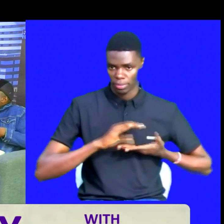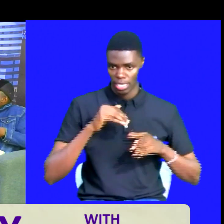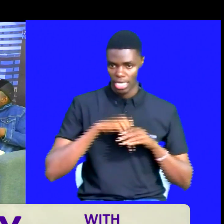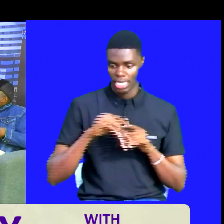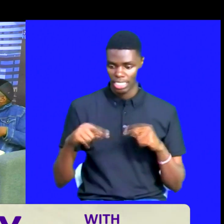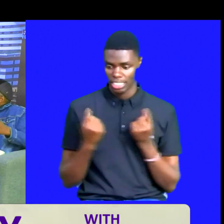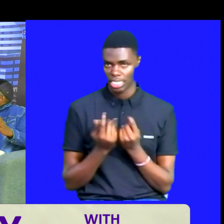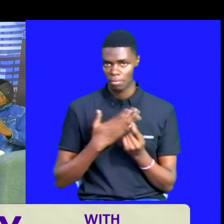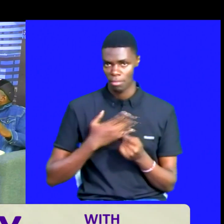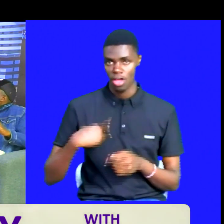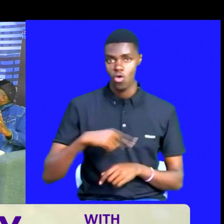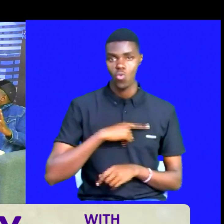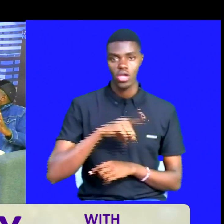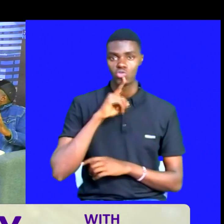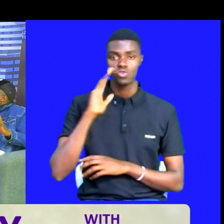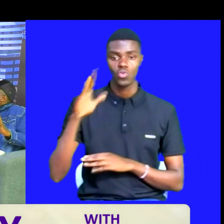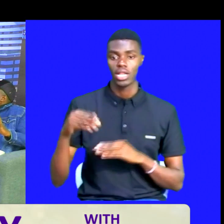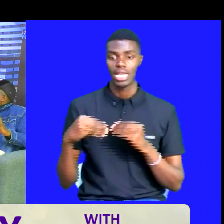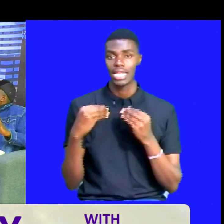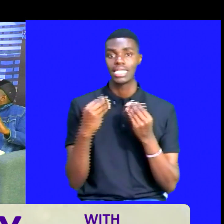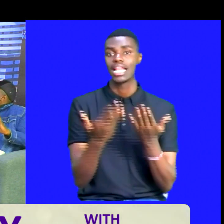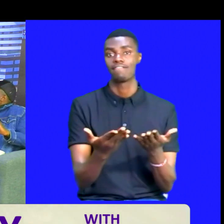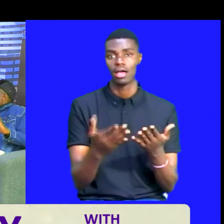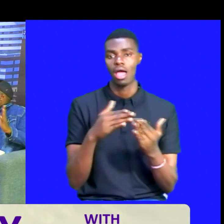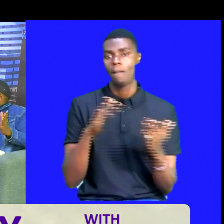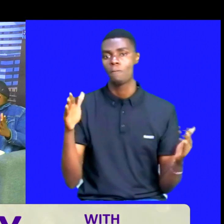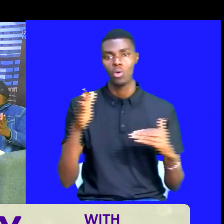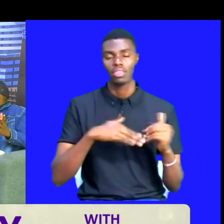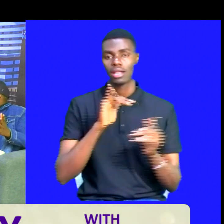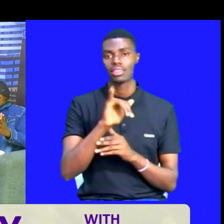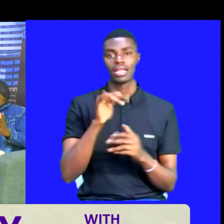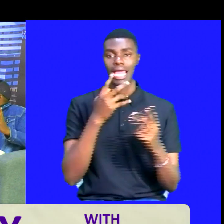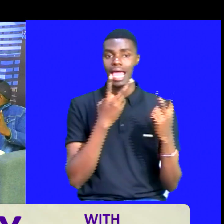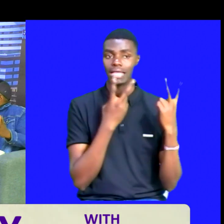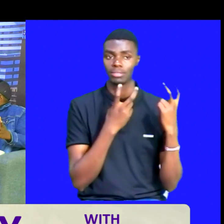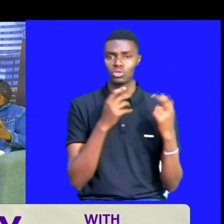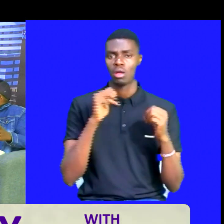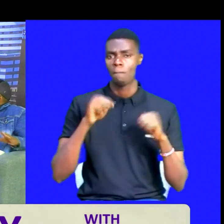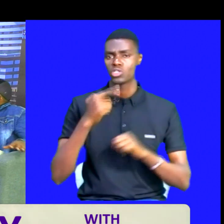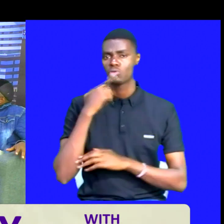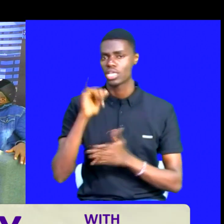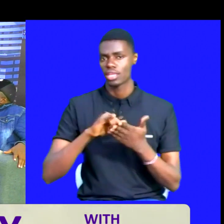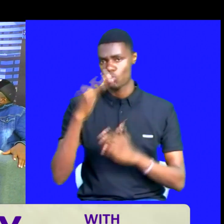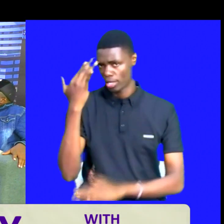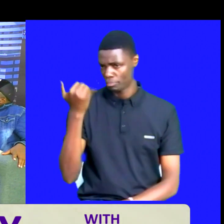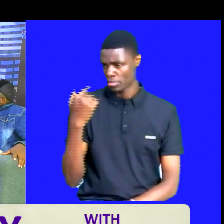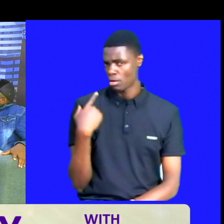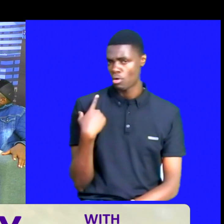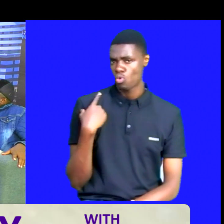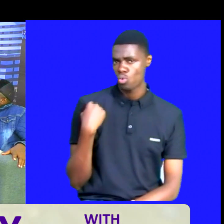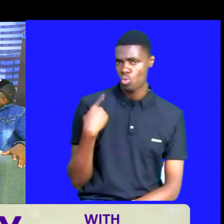then we are sure you will deliver to more than their expectations. right, I can say this because of what? Just recently